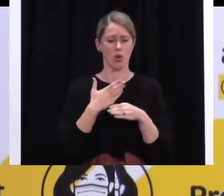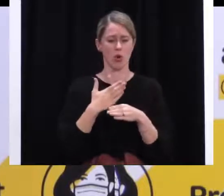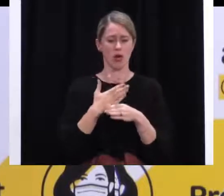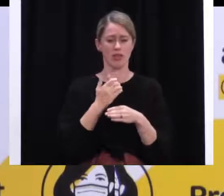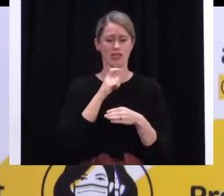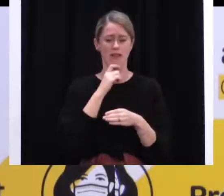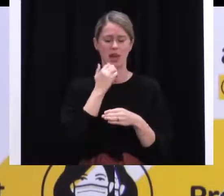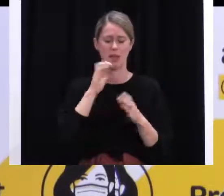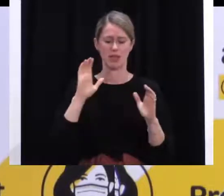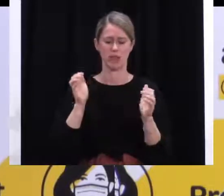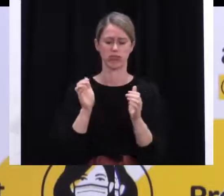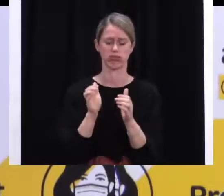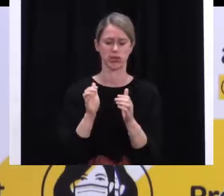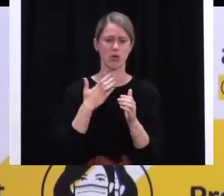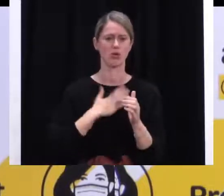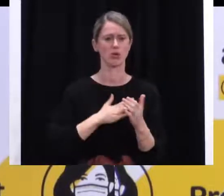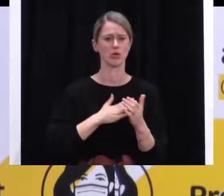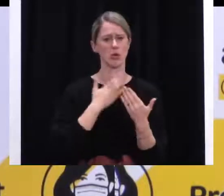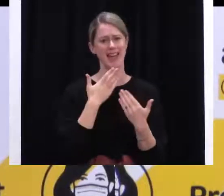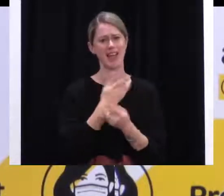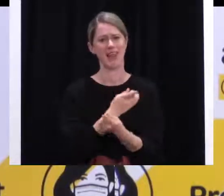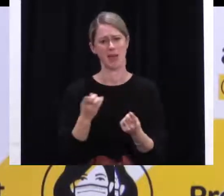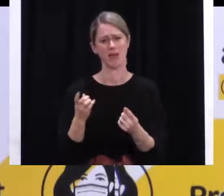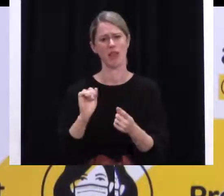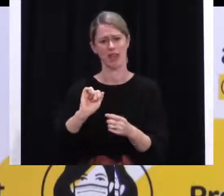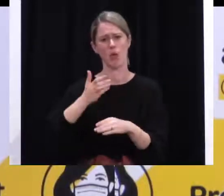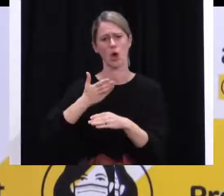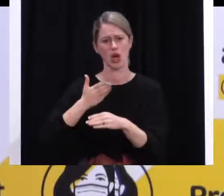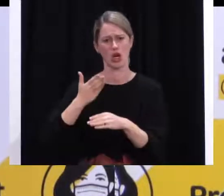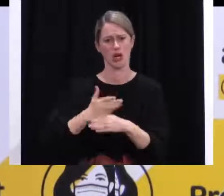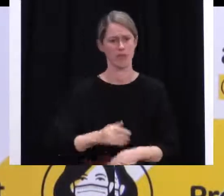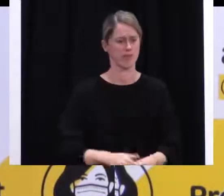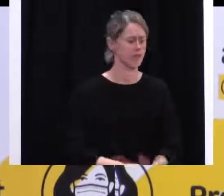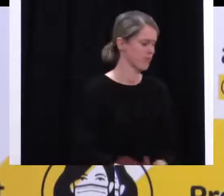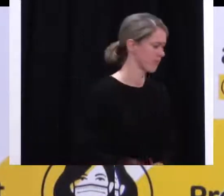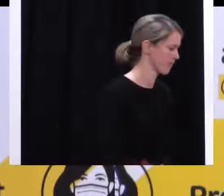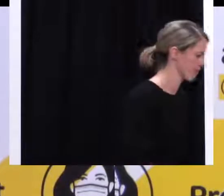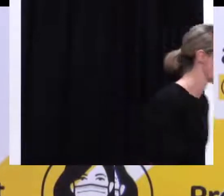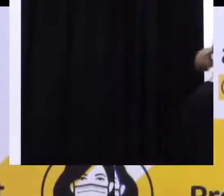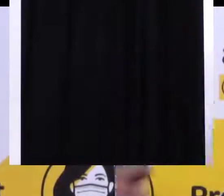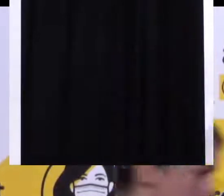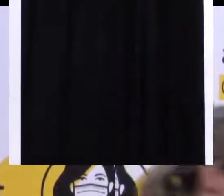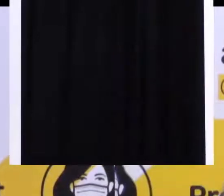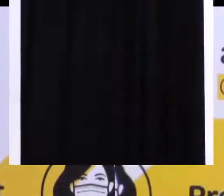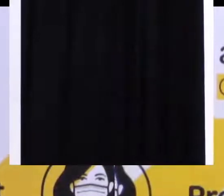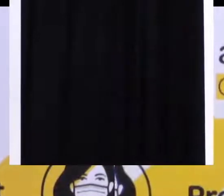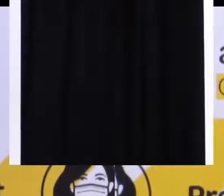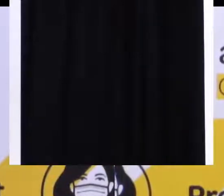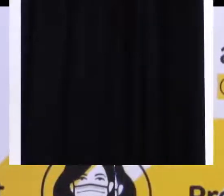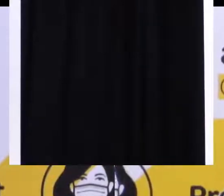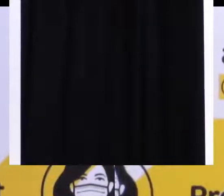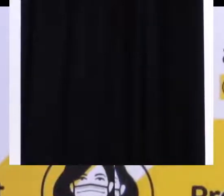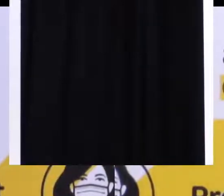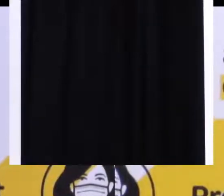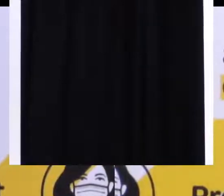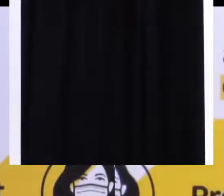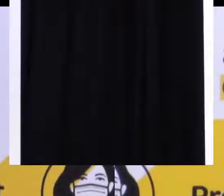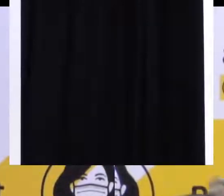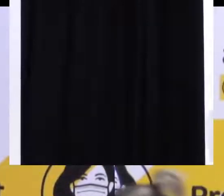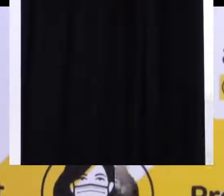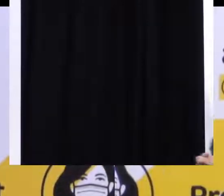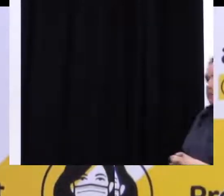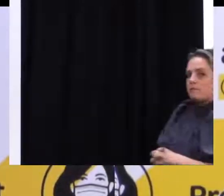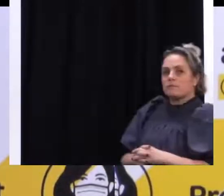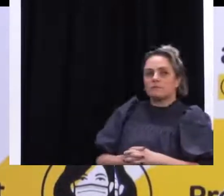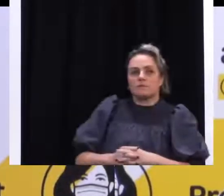my thanks on behalf of the whole country for the work that they are doing. I'll let you have one more supplement. Where are things at with the ventilation upgrades